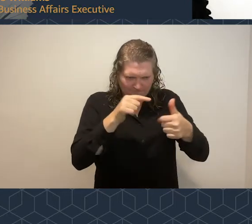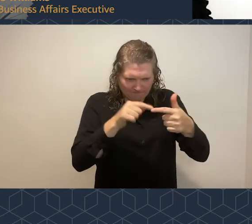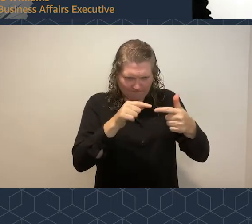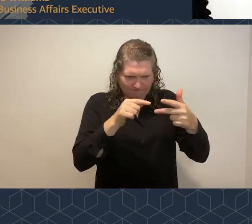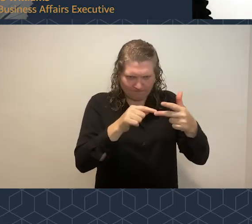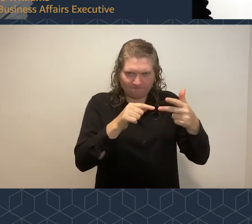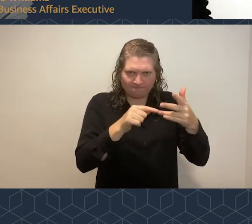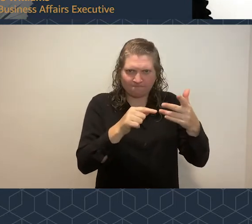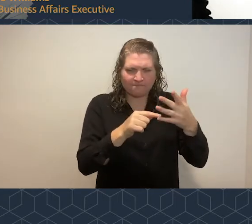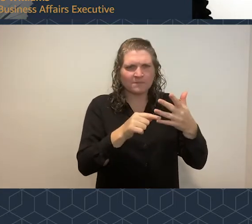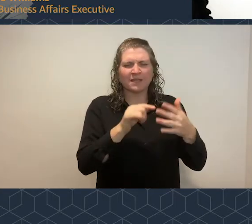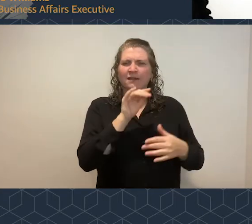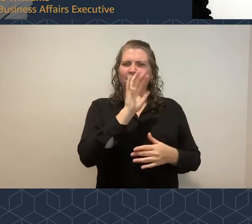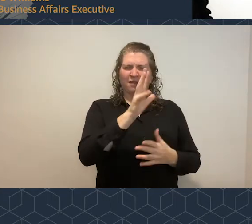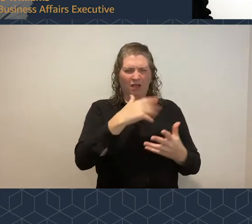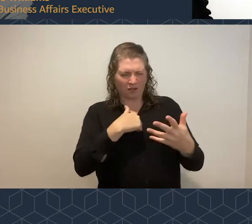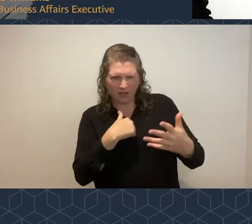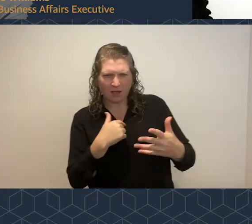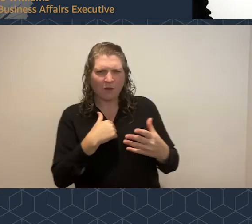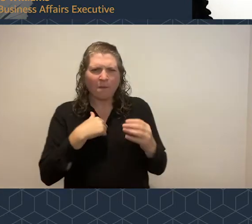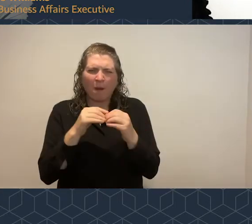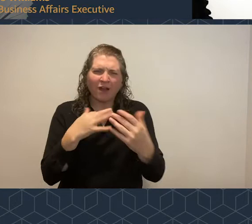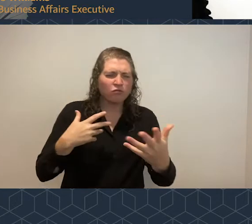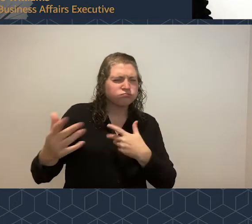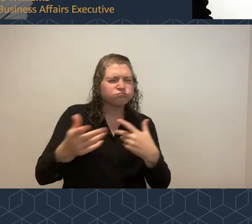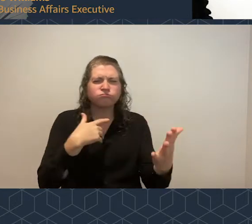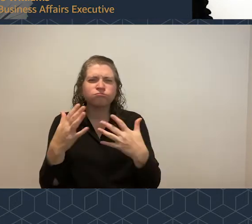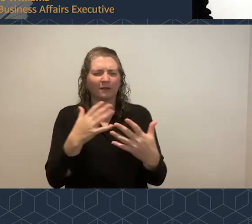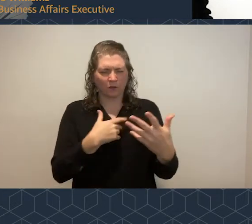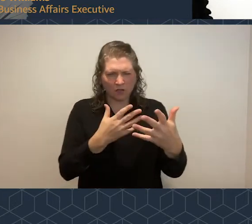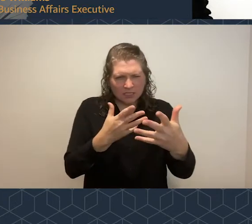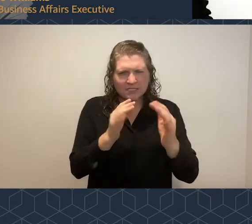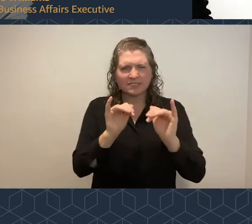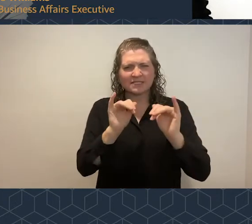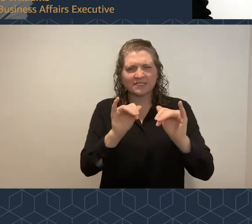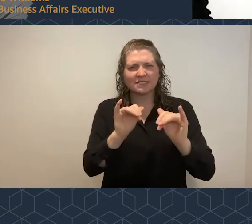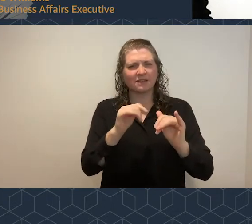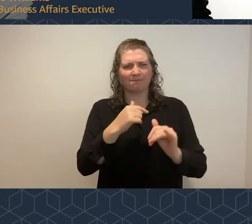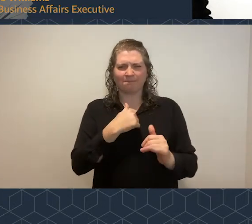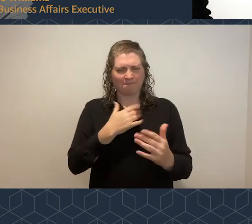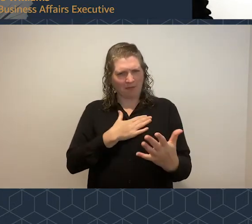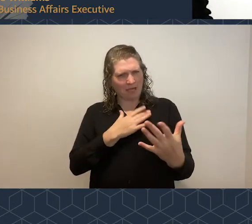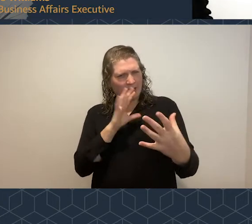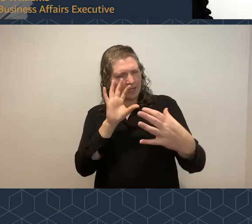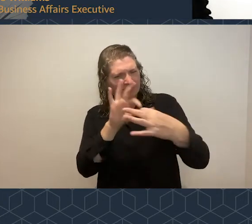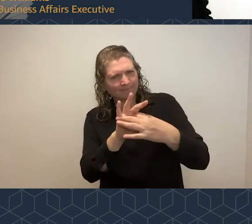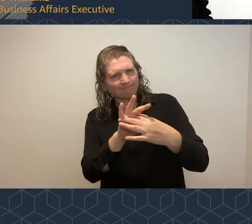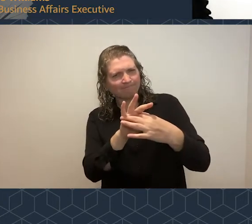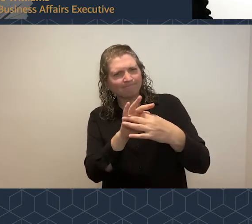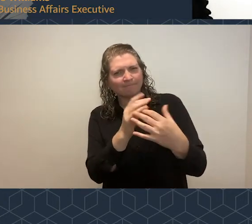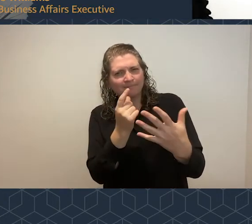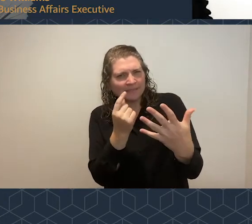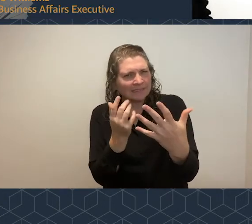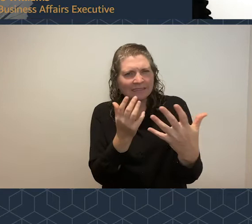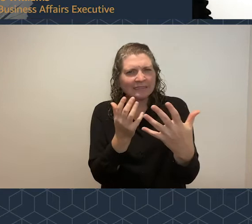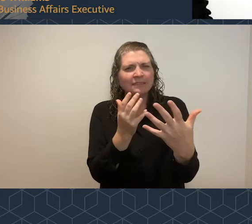civilian interviews for the first time, and they were just, having a hard time changing everything that they talked about